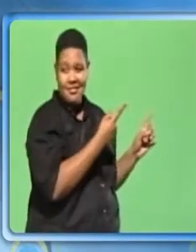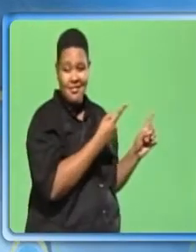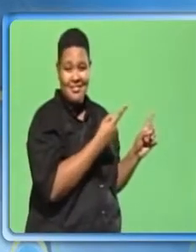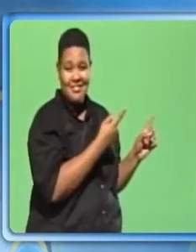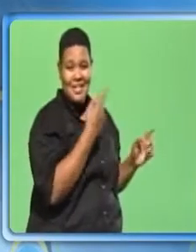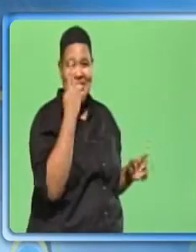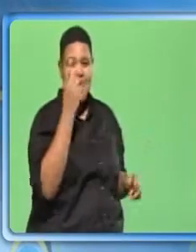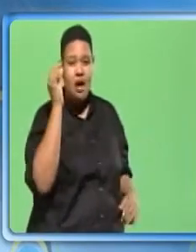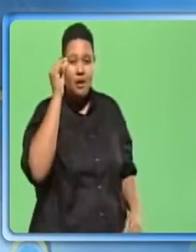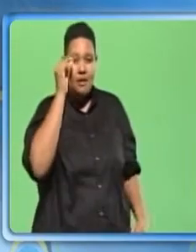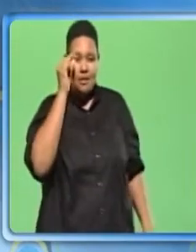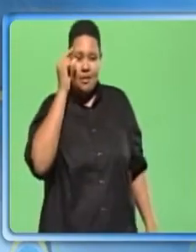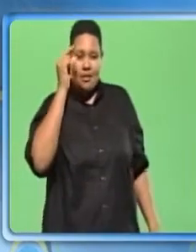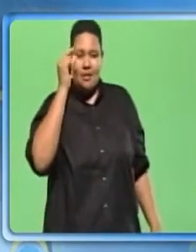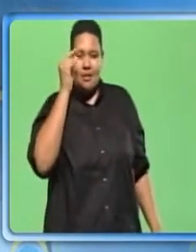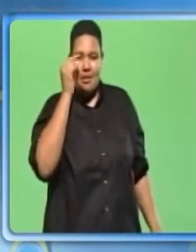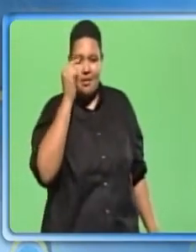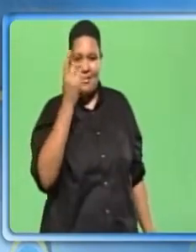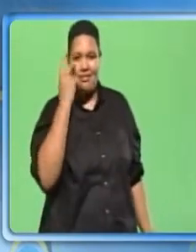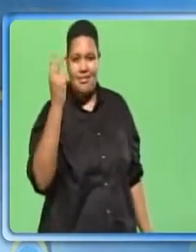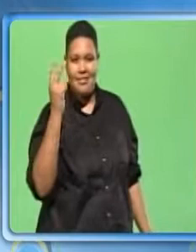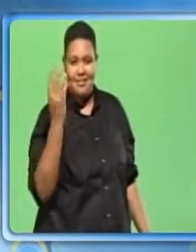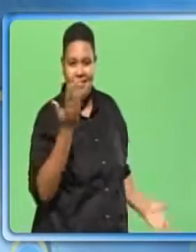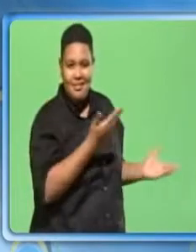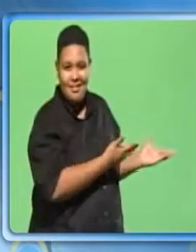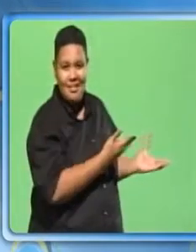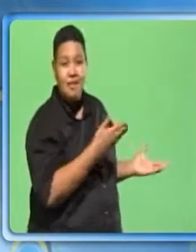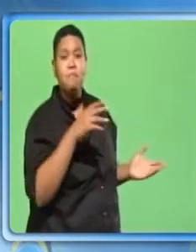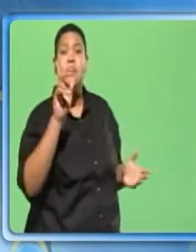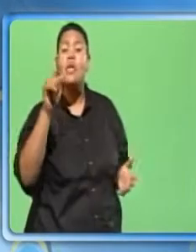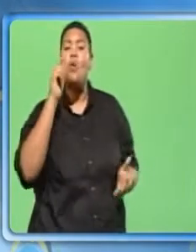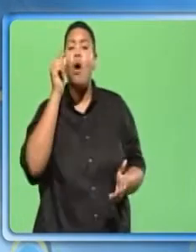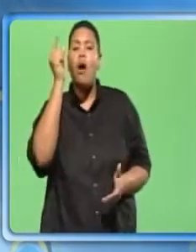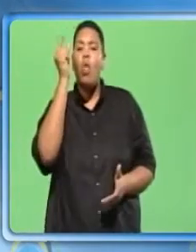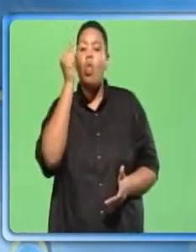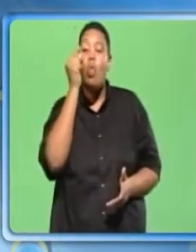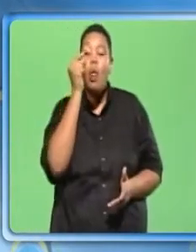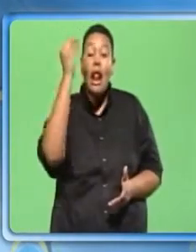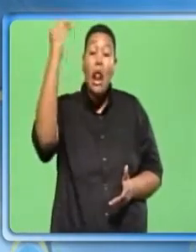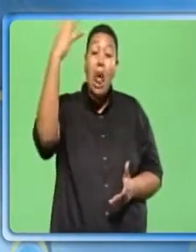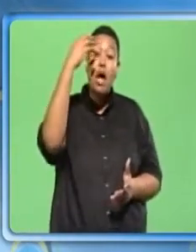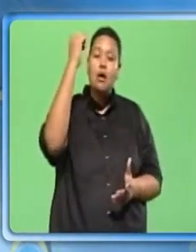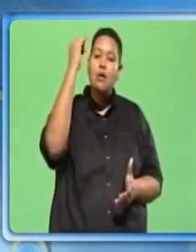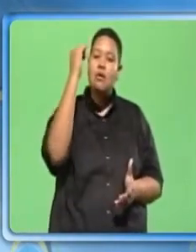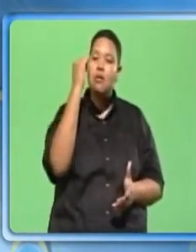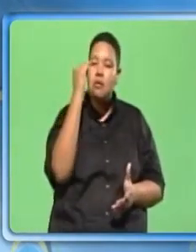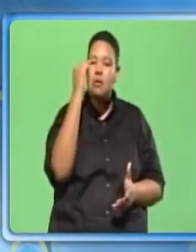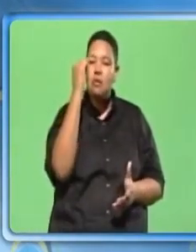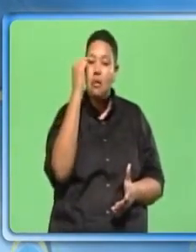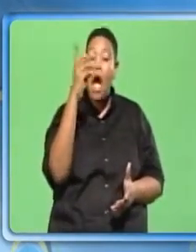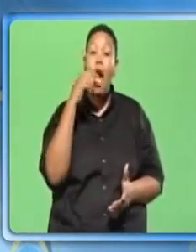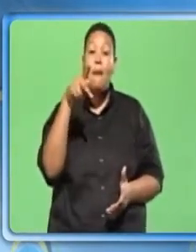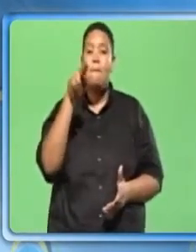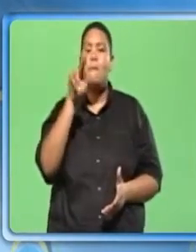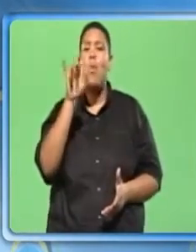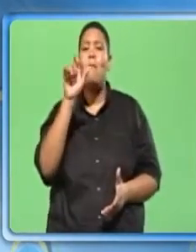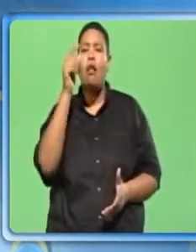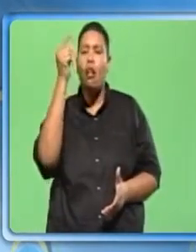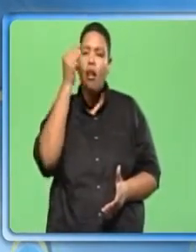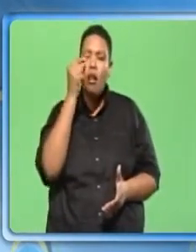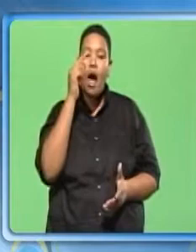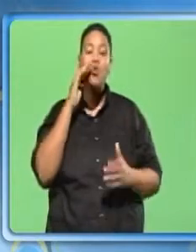reflex reaction occurs. The pupil gets smaller and prevents too much light from entering the